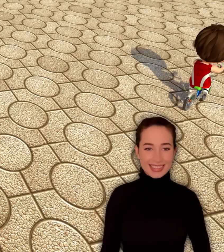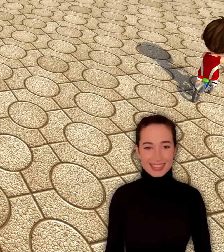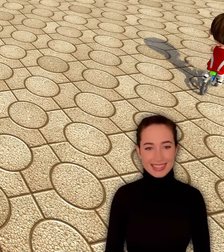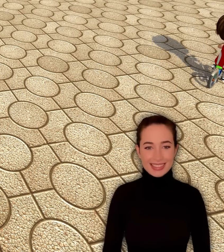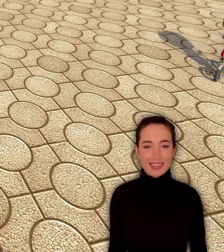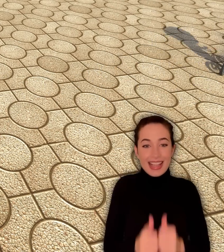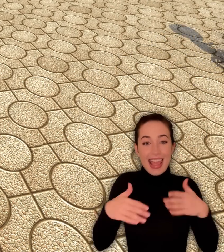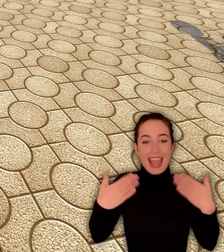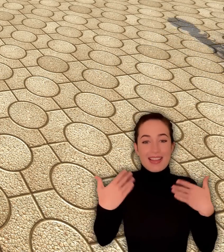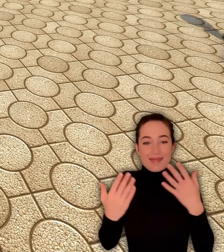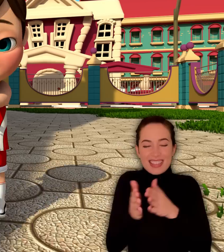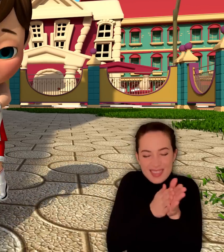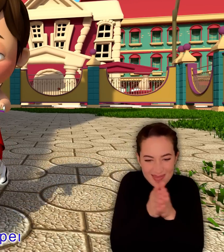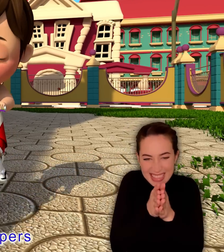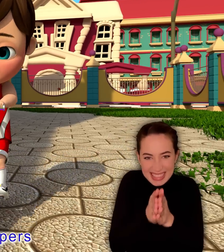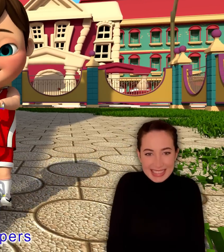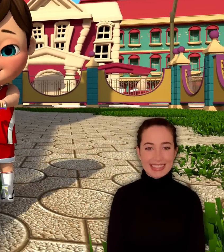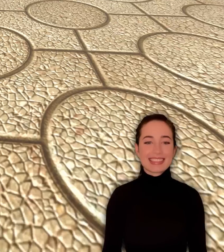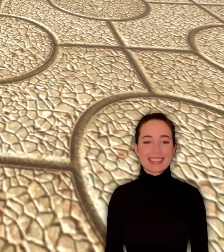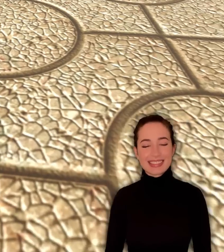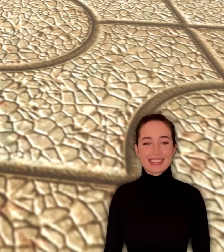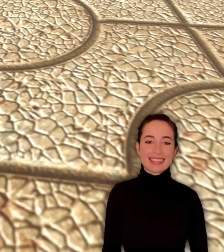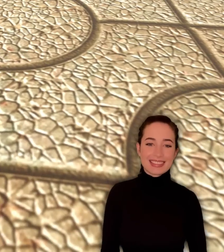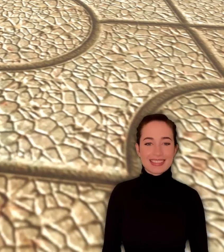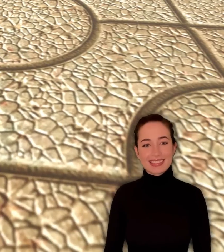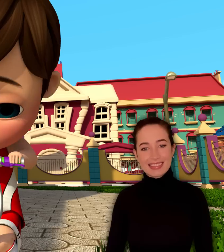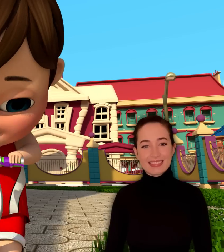reach the clouds with happiness and W